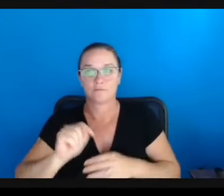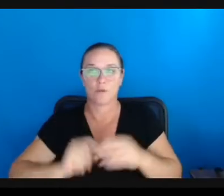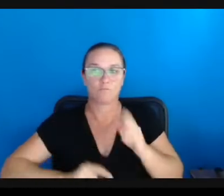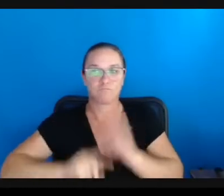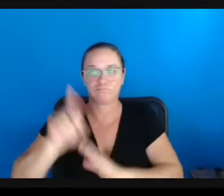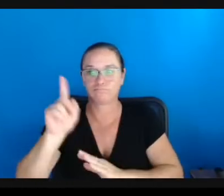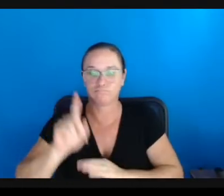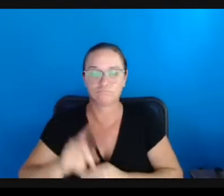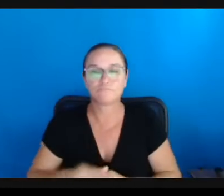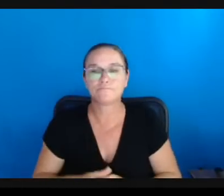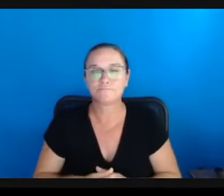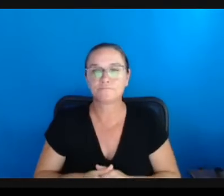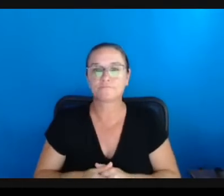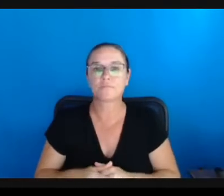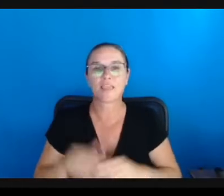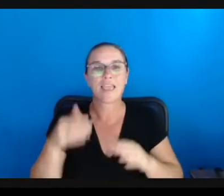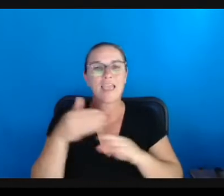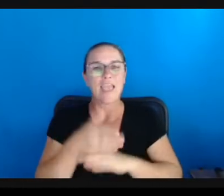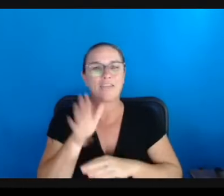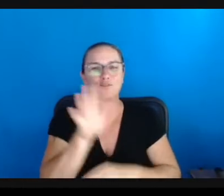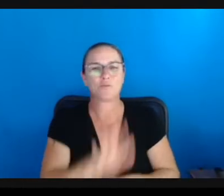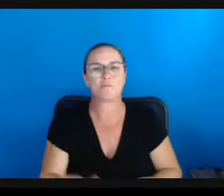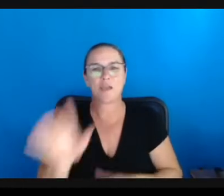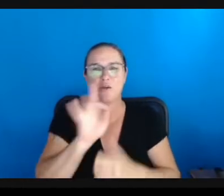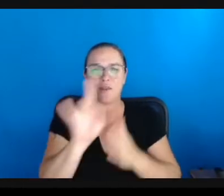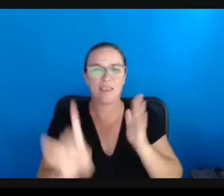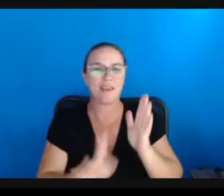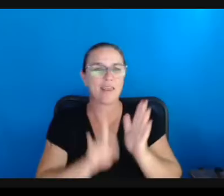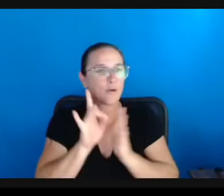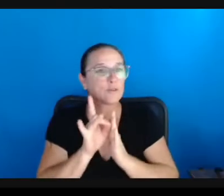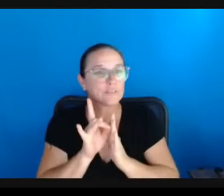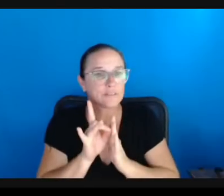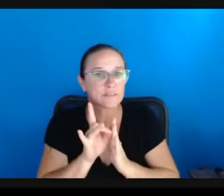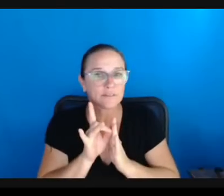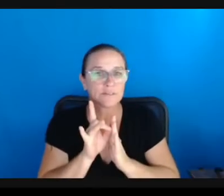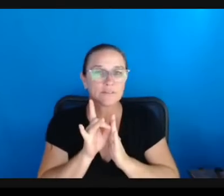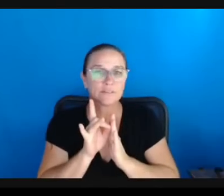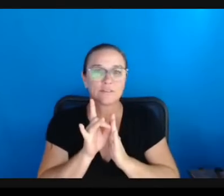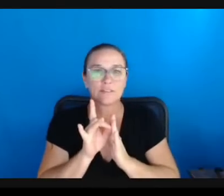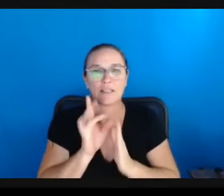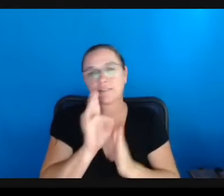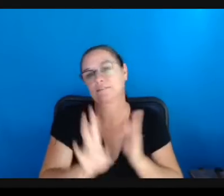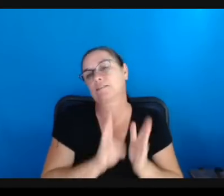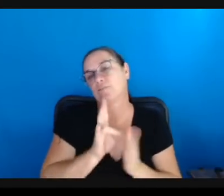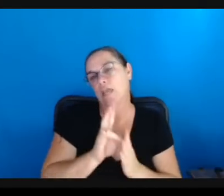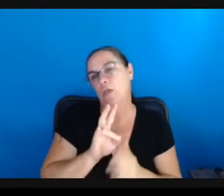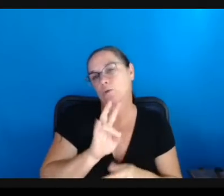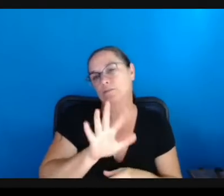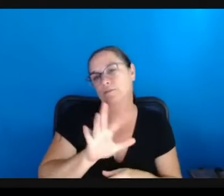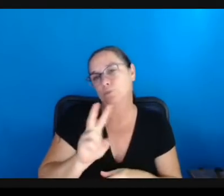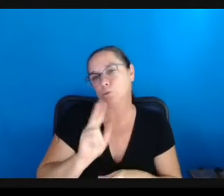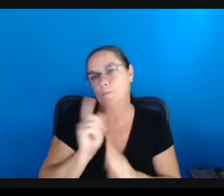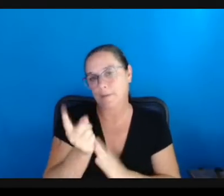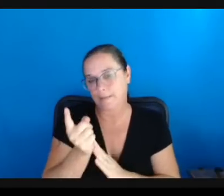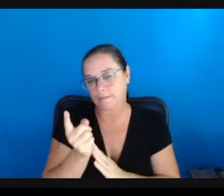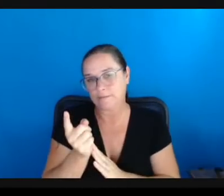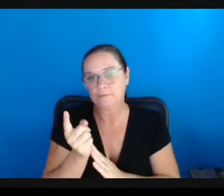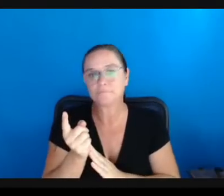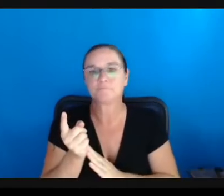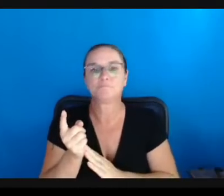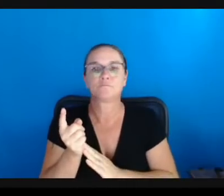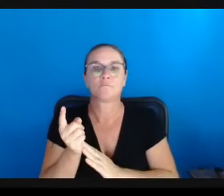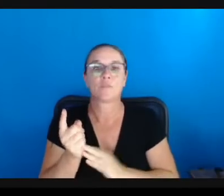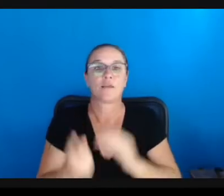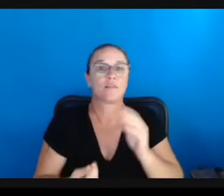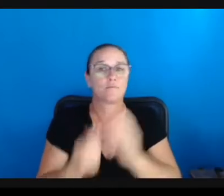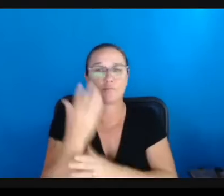So after about 8 hours, 7 hours and 52 minutes, the high